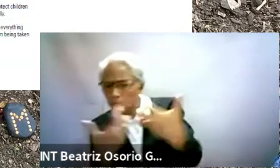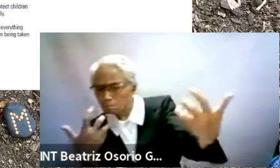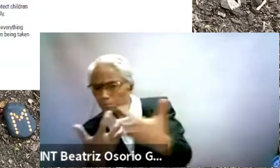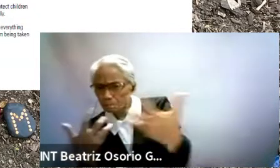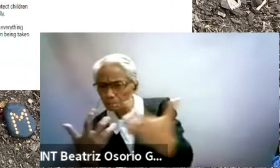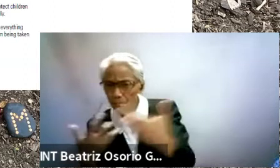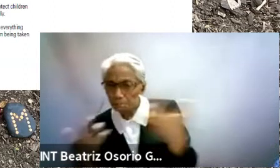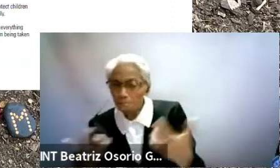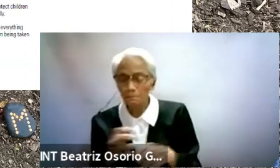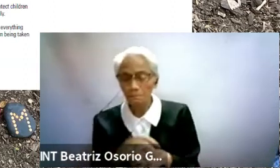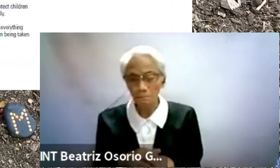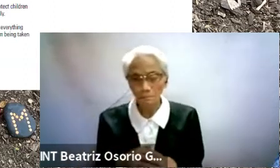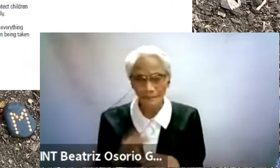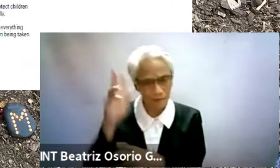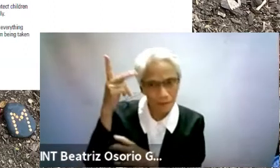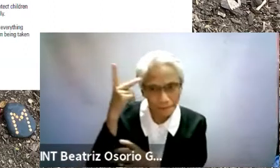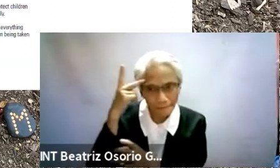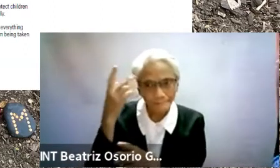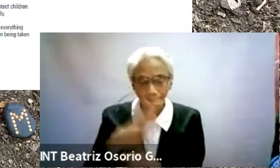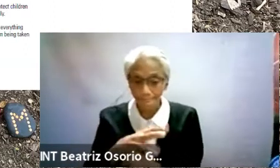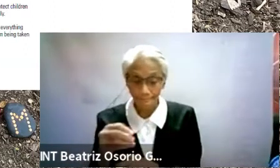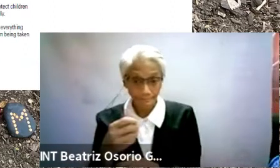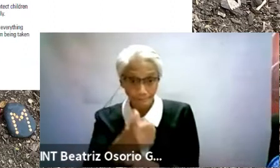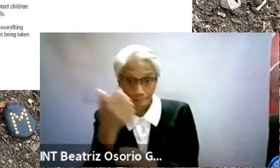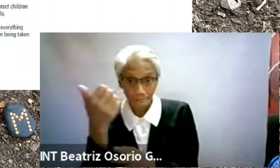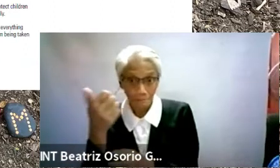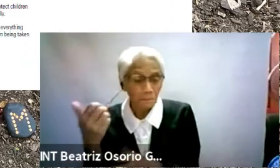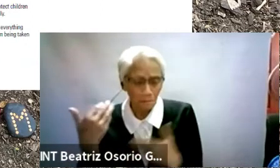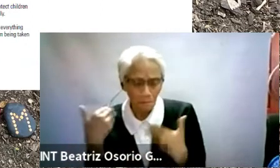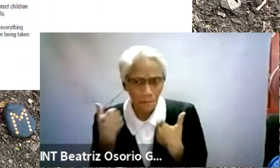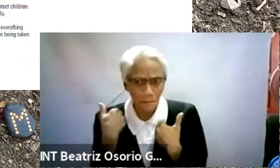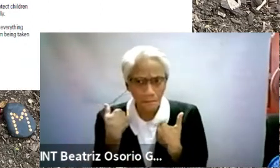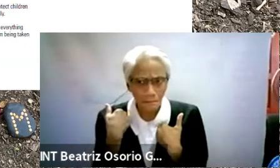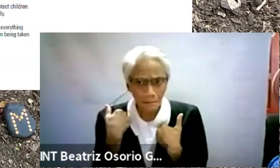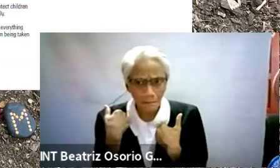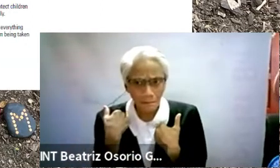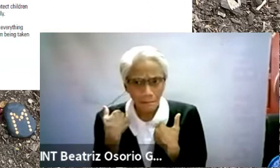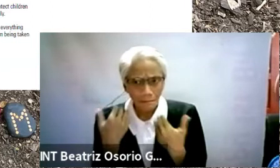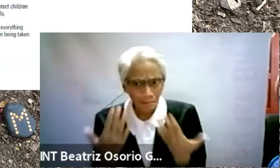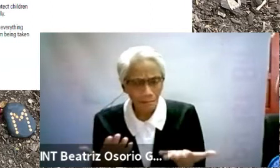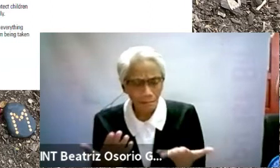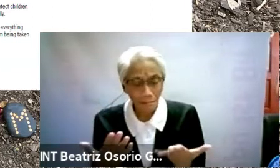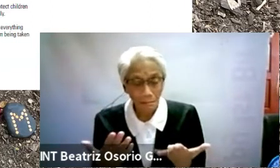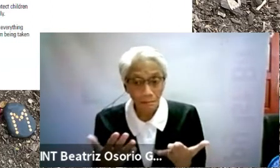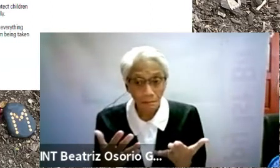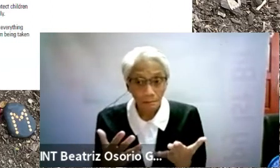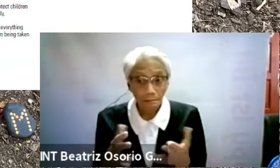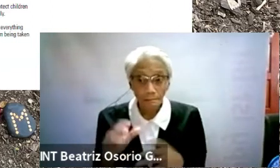algorithms in ways that politicians and others don't understand very well. The Article 2 has a